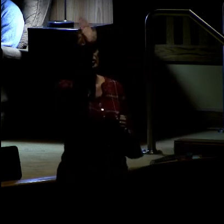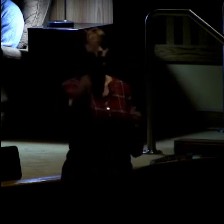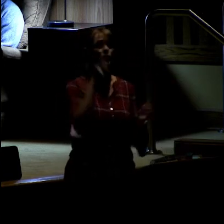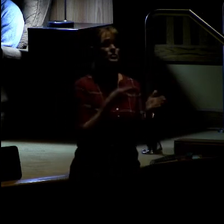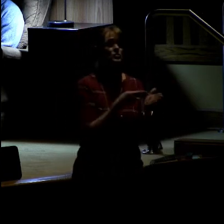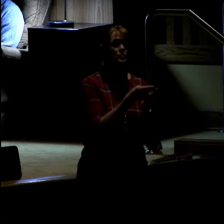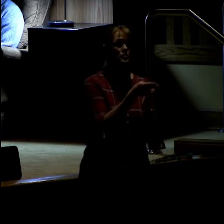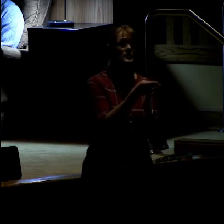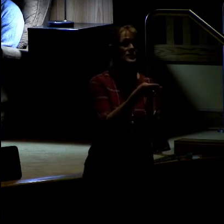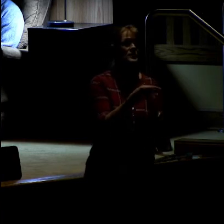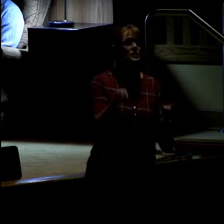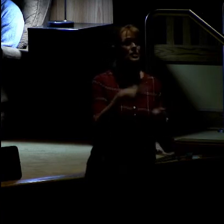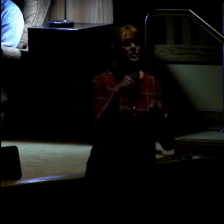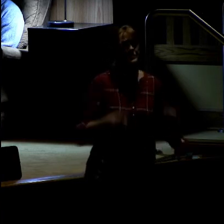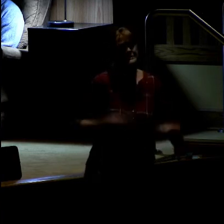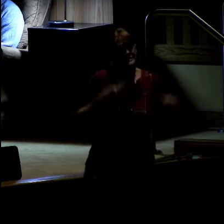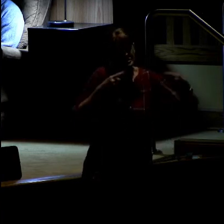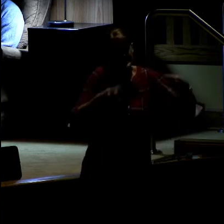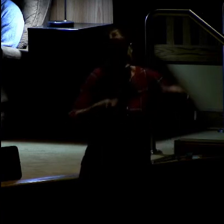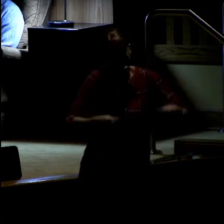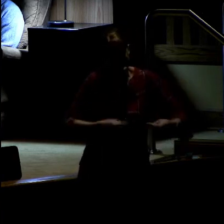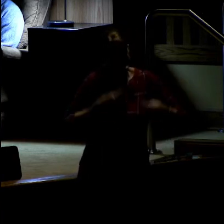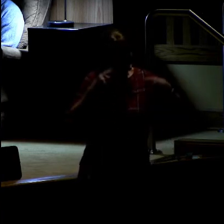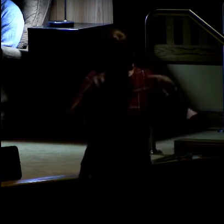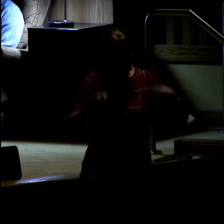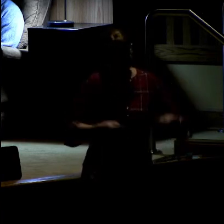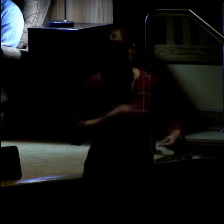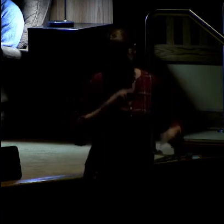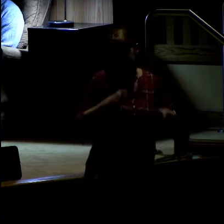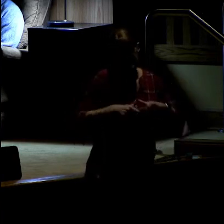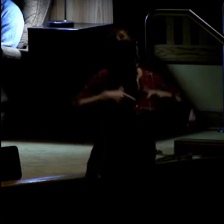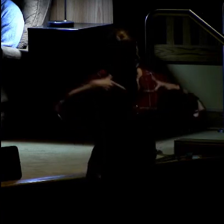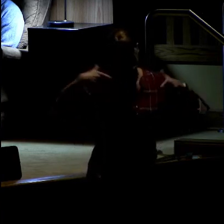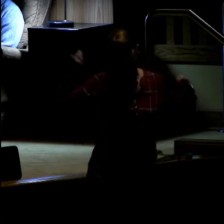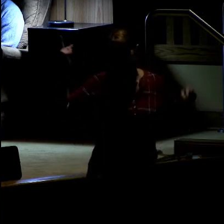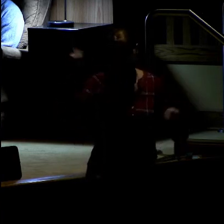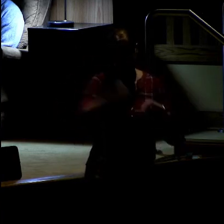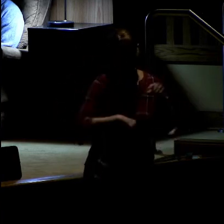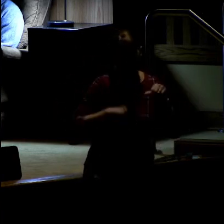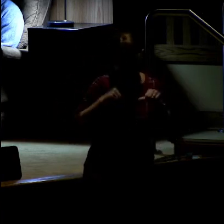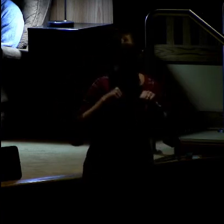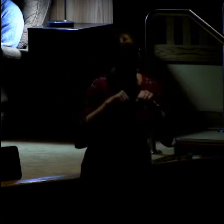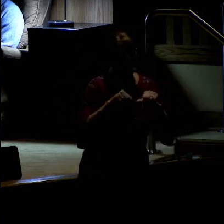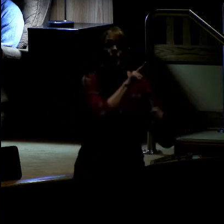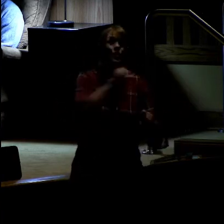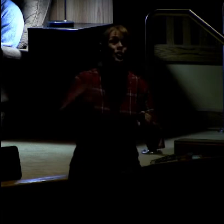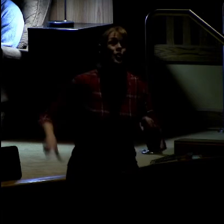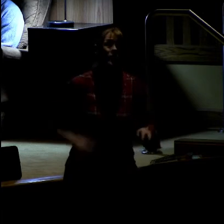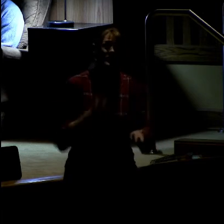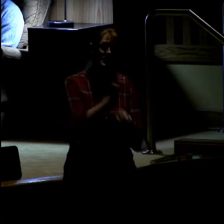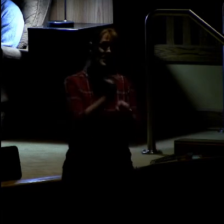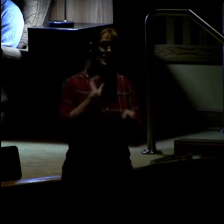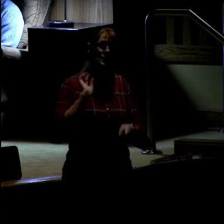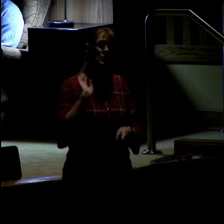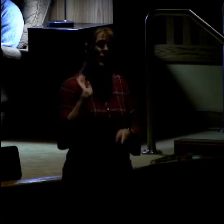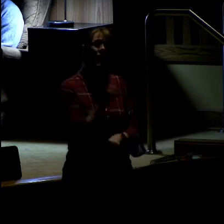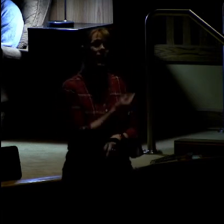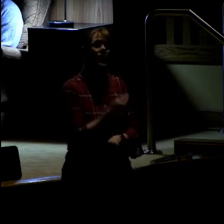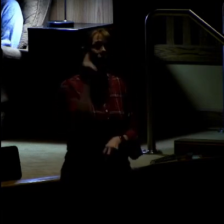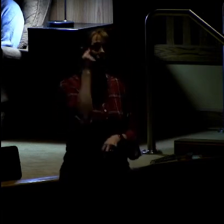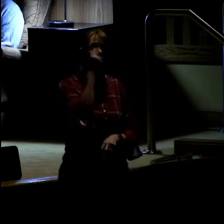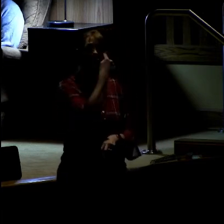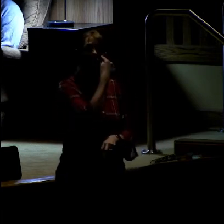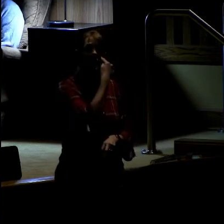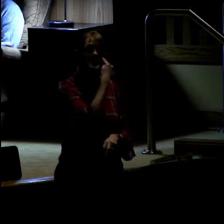truth. When the struggle seems too great, Lord, keep our eyes on